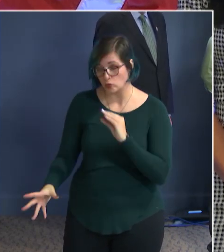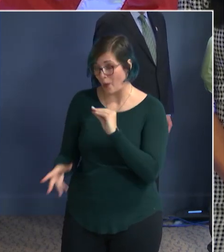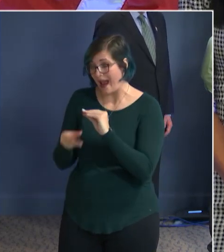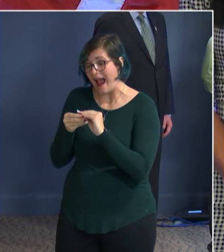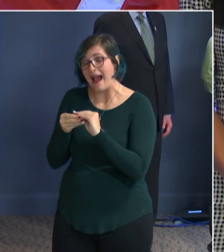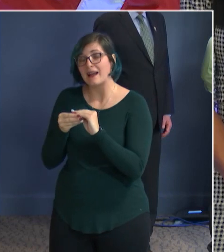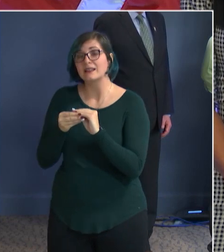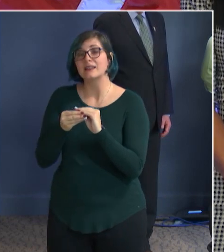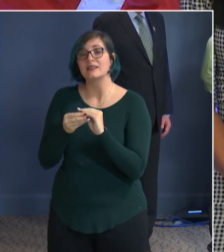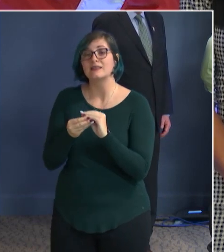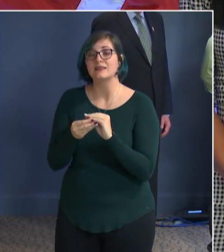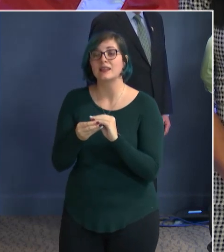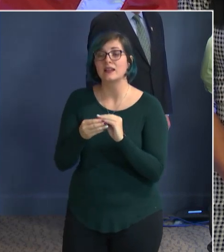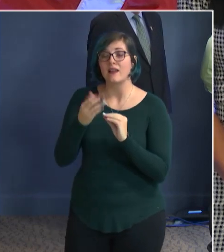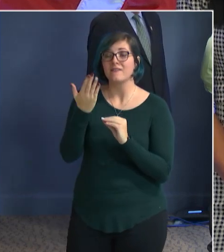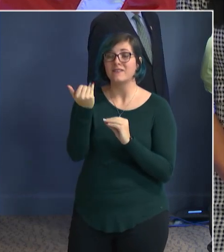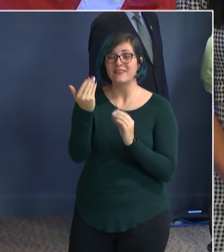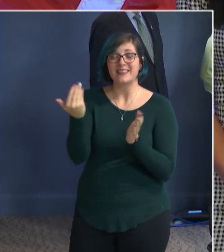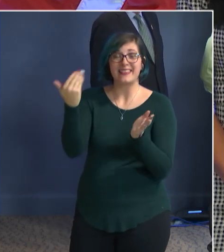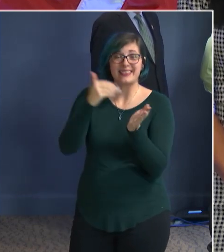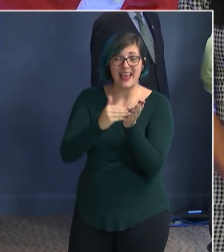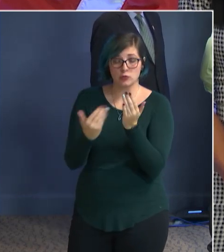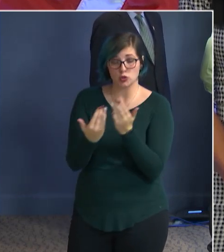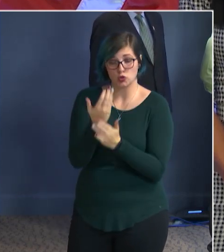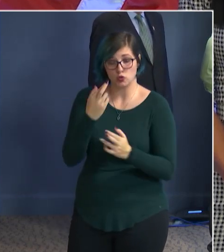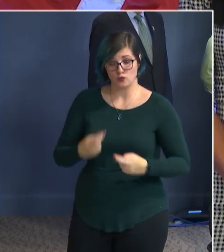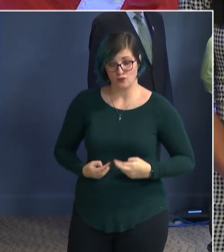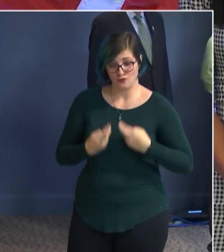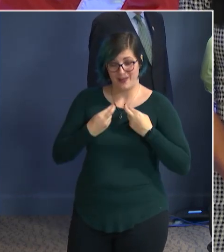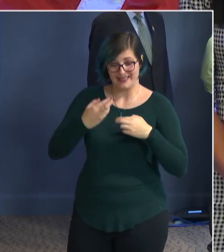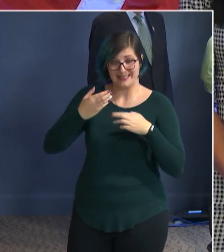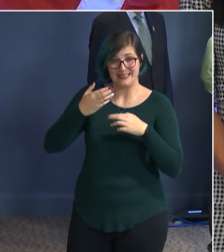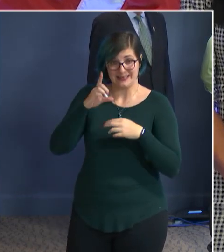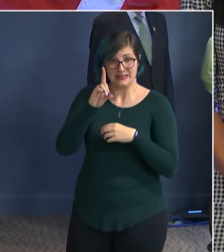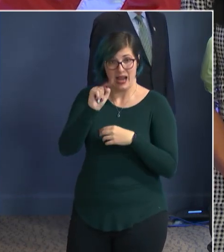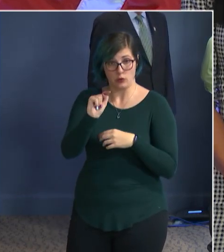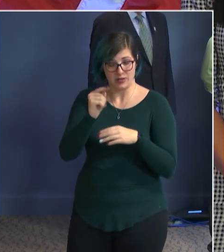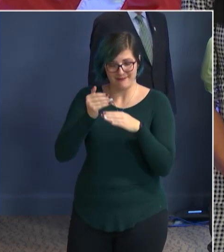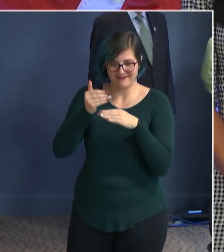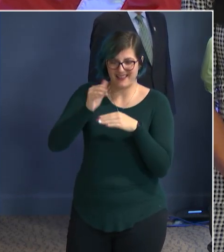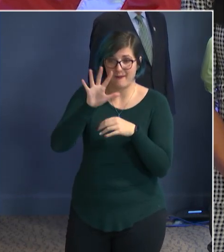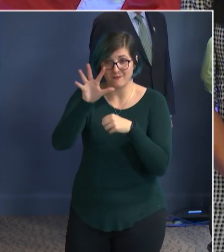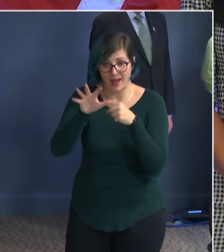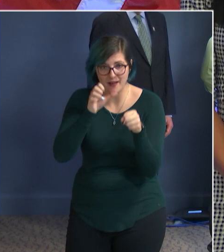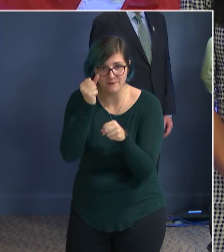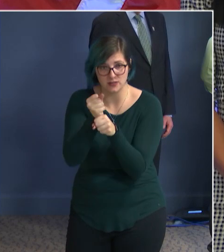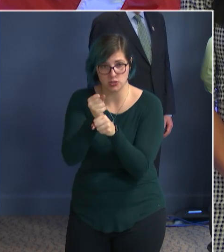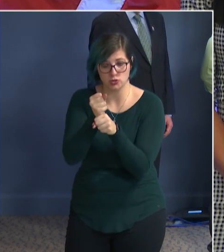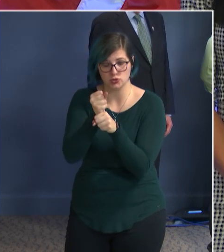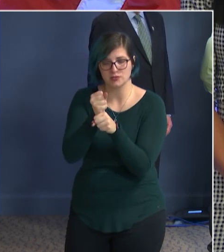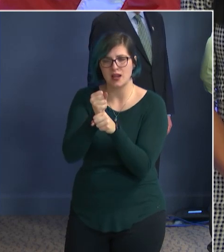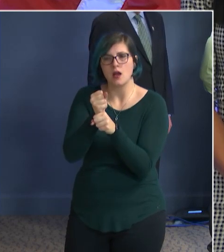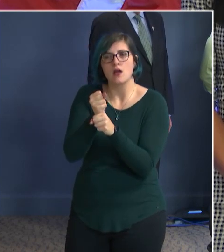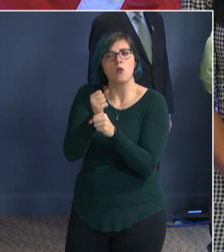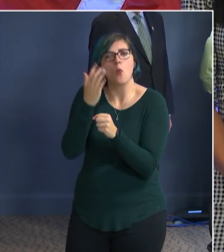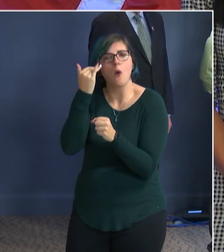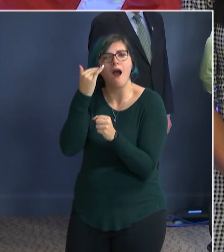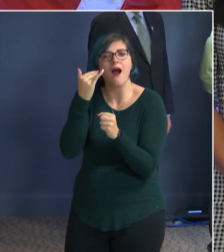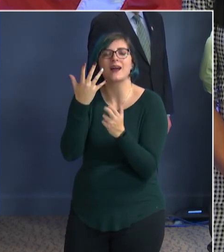new residents in the downtown in the next 5 years is to achieve better